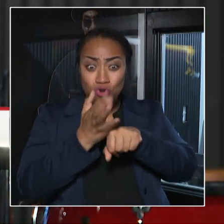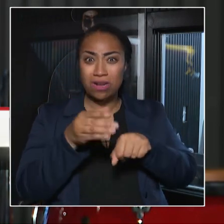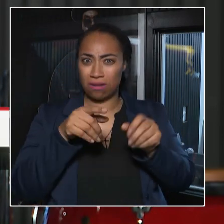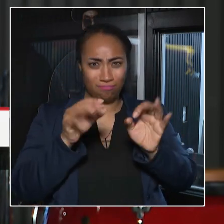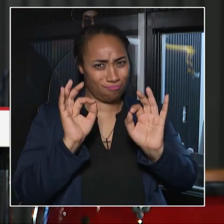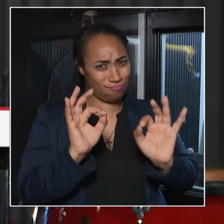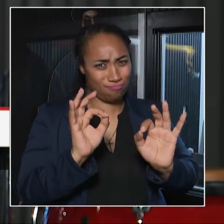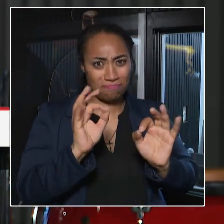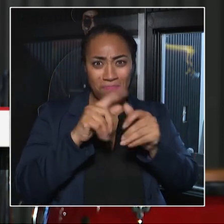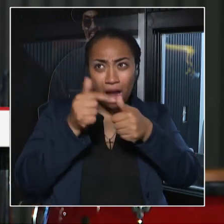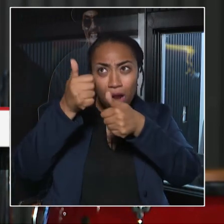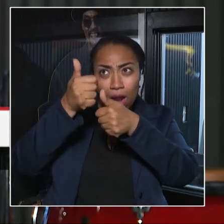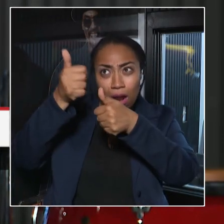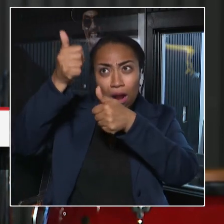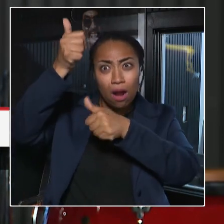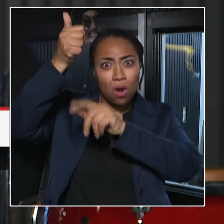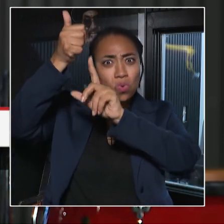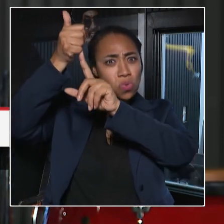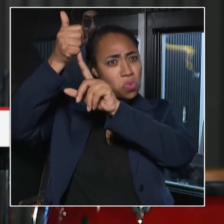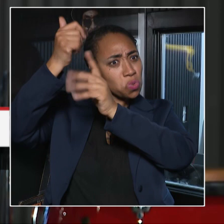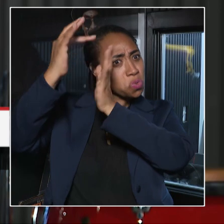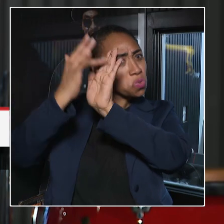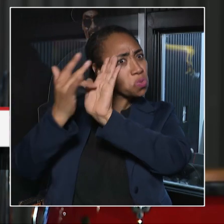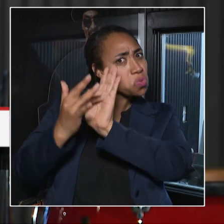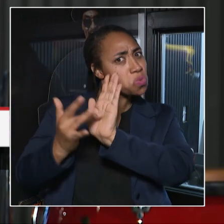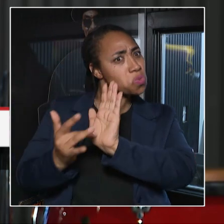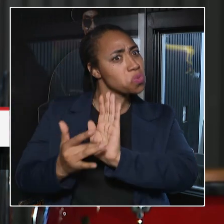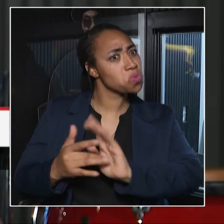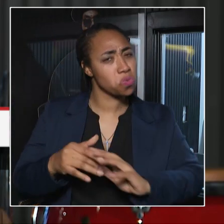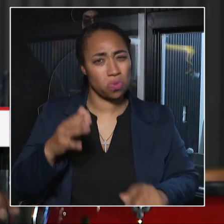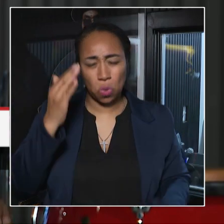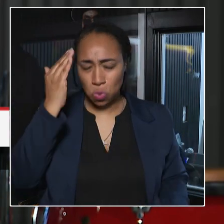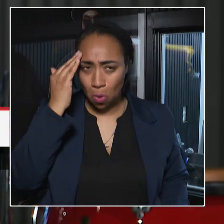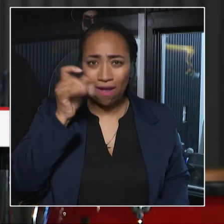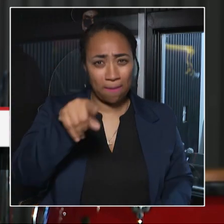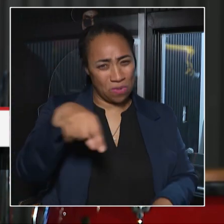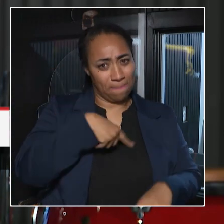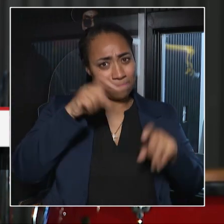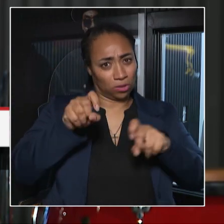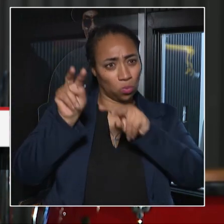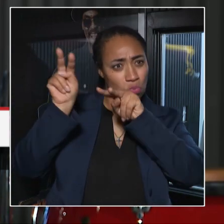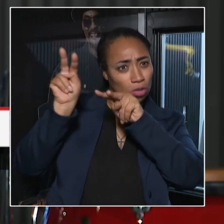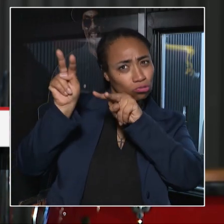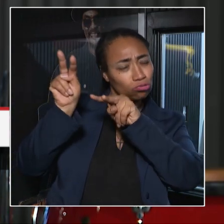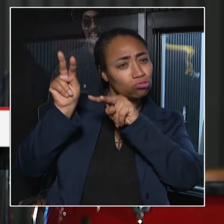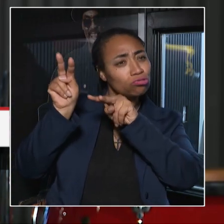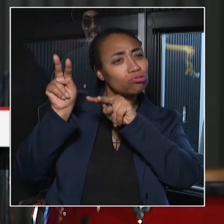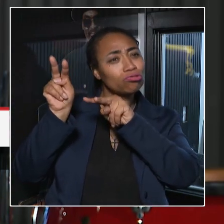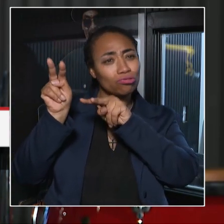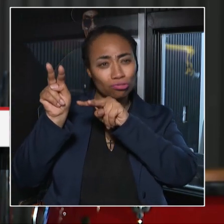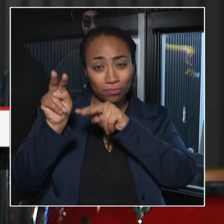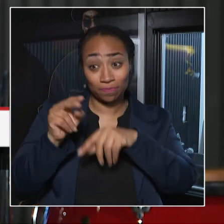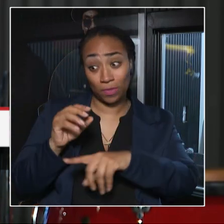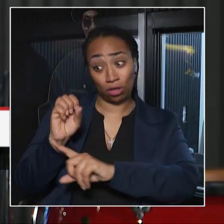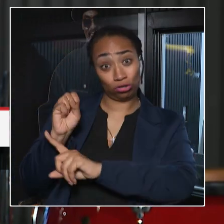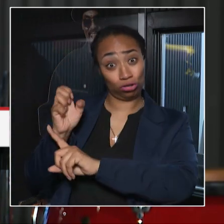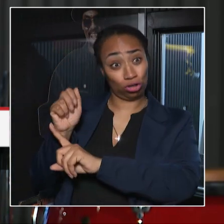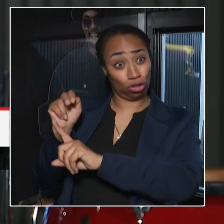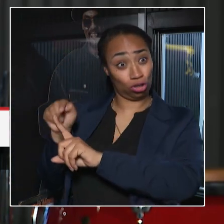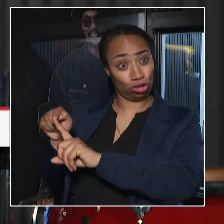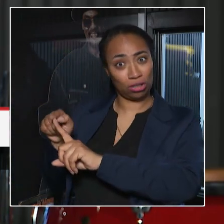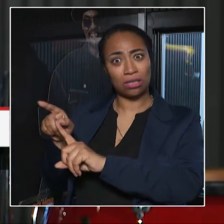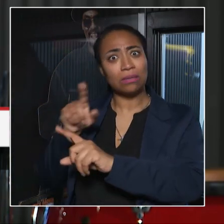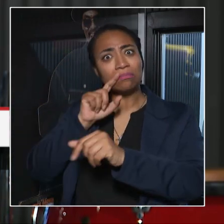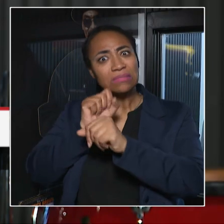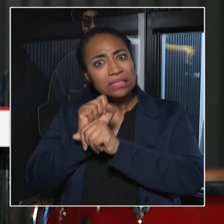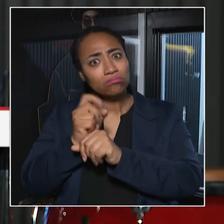brother scrubbed the numbers, helped us get the permits. And Professor Hopkinson,